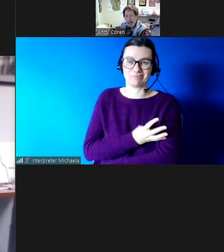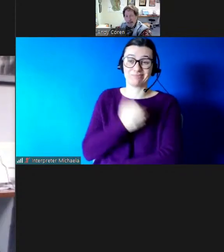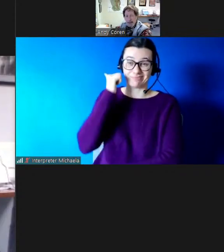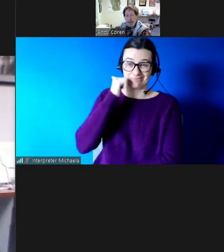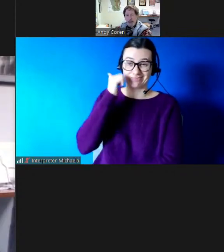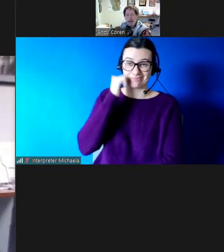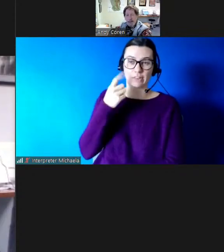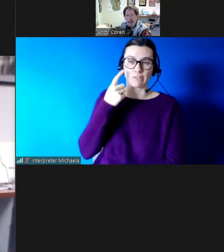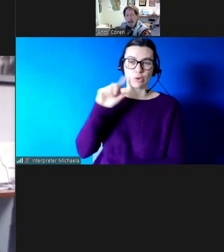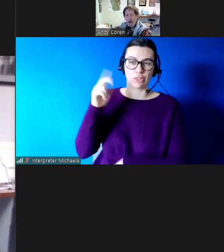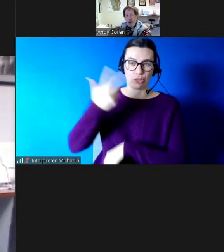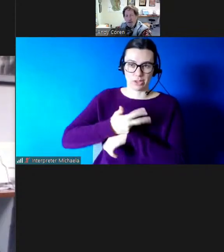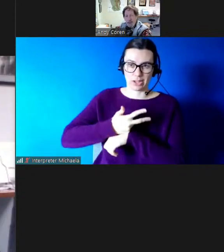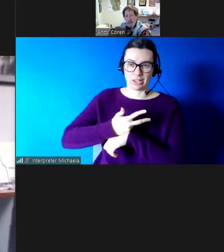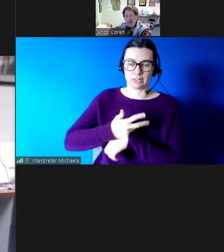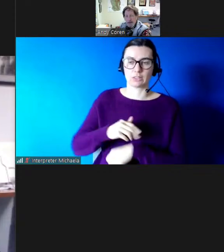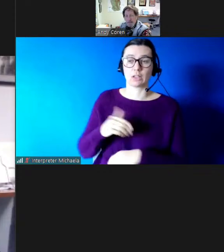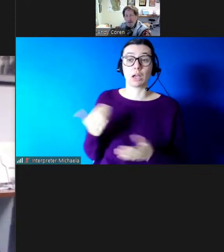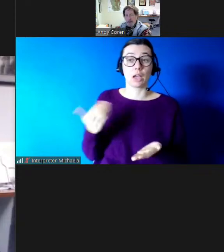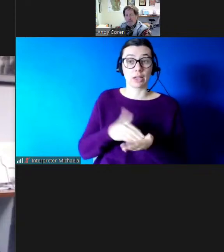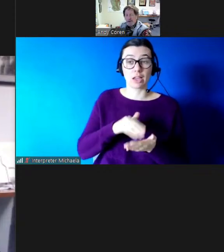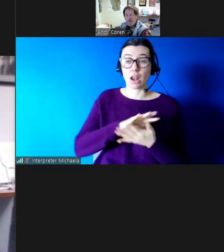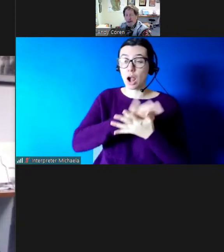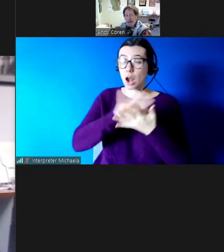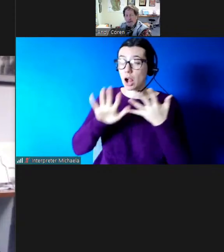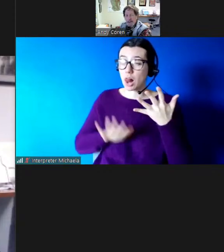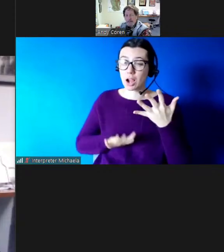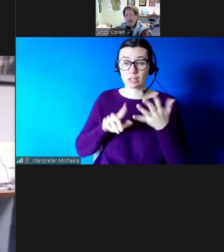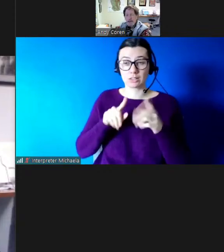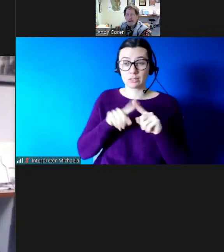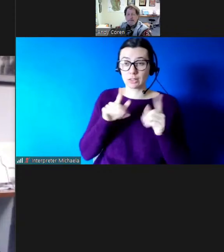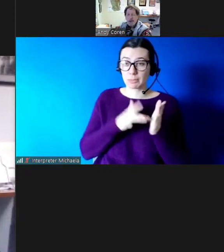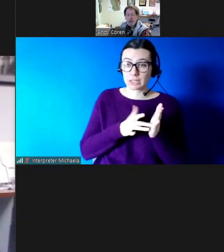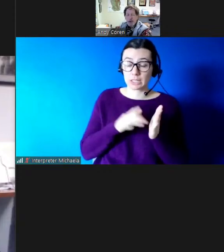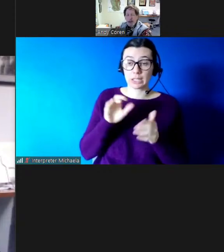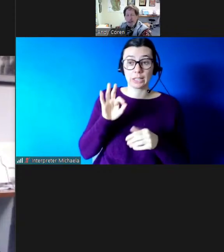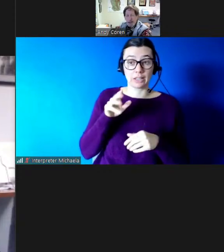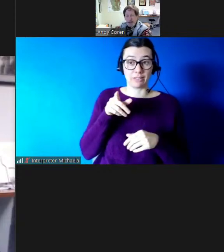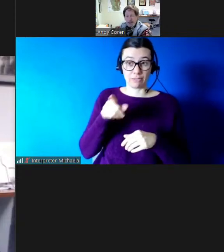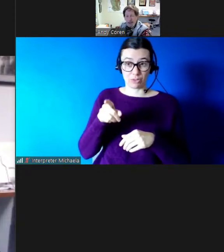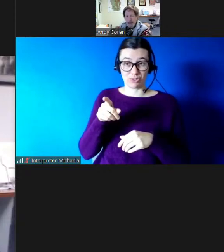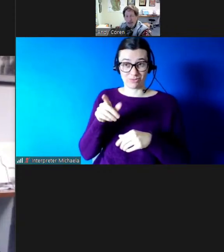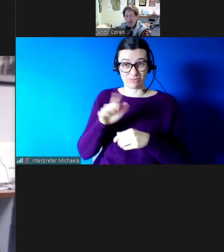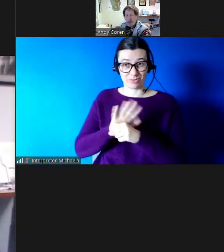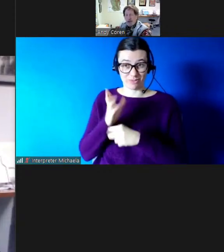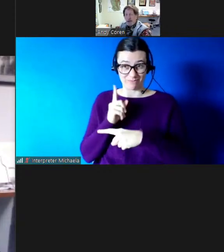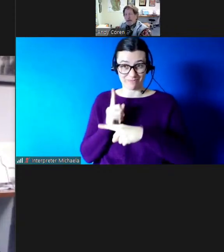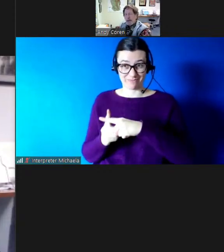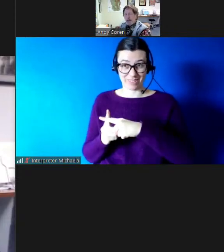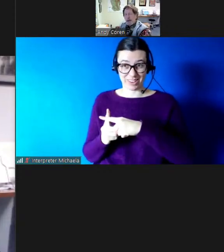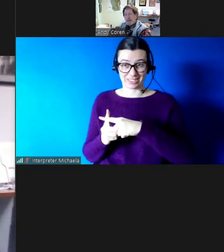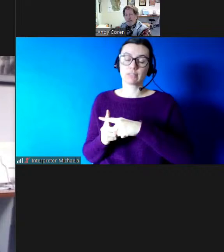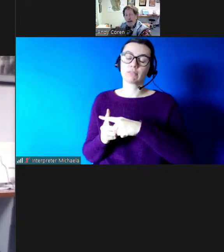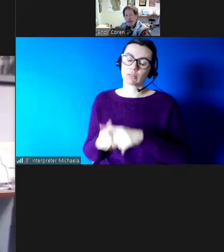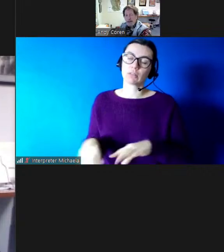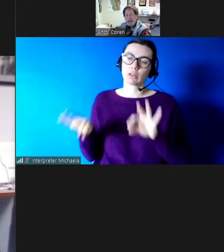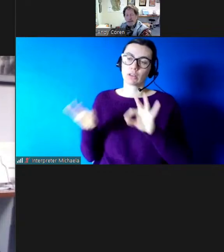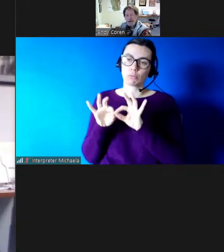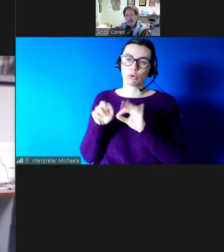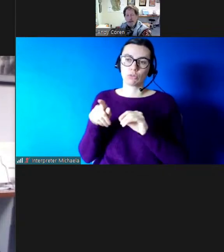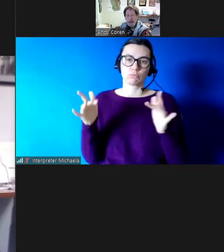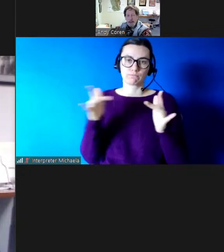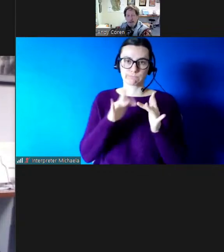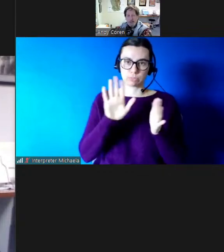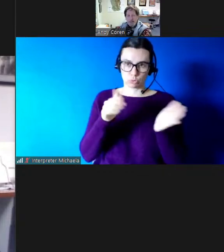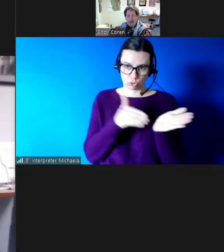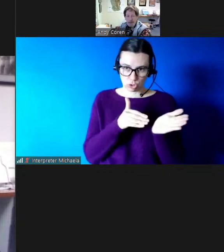3 days. But again, all of these, remember, if you're positive, you want to connect with your provider to see